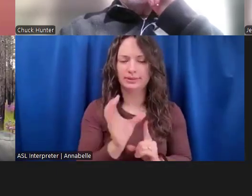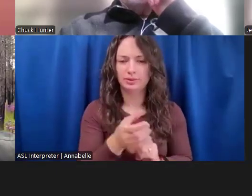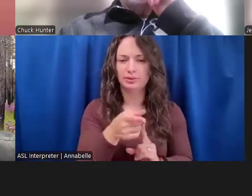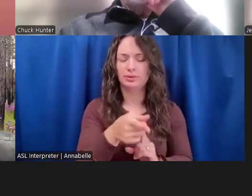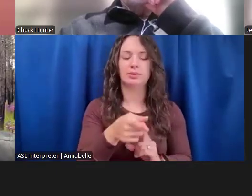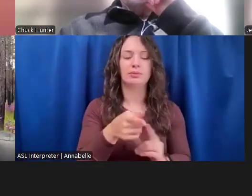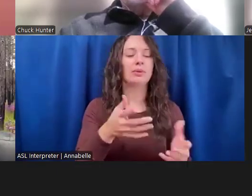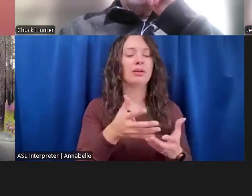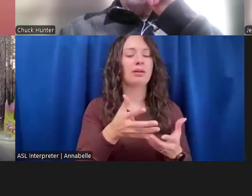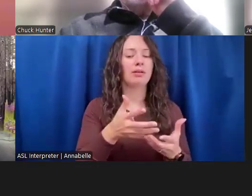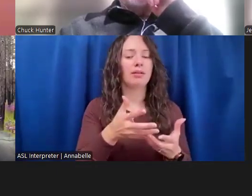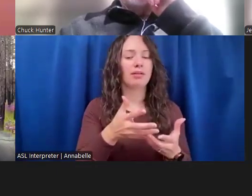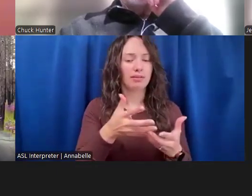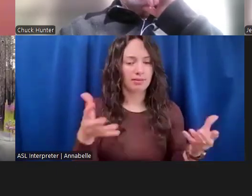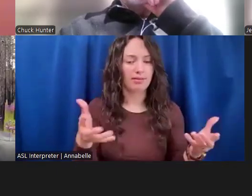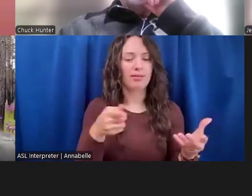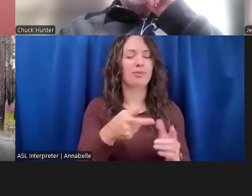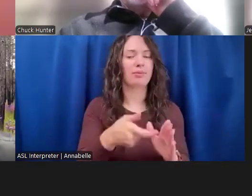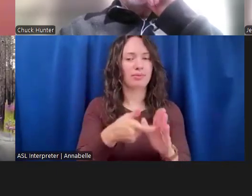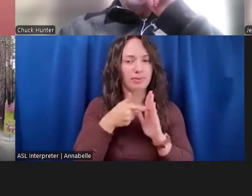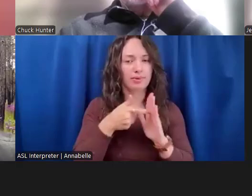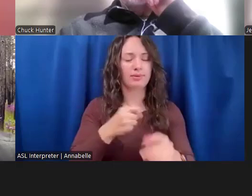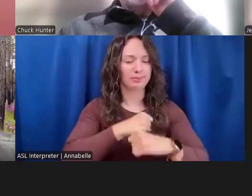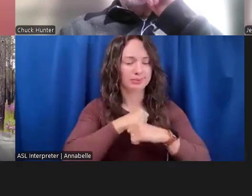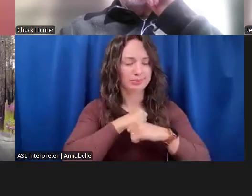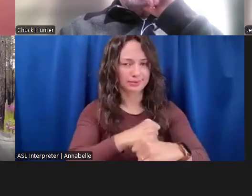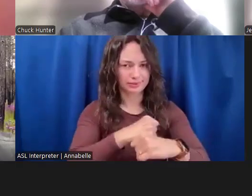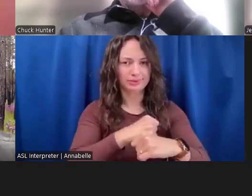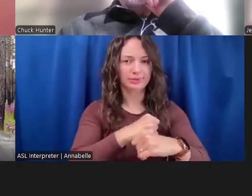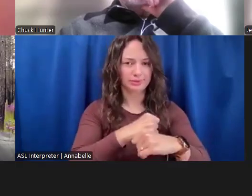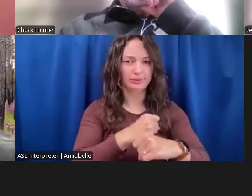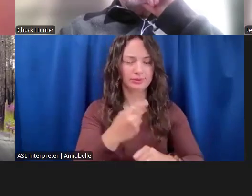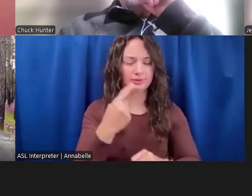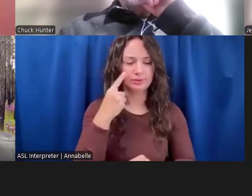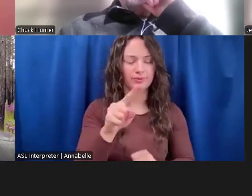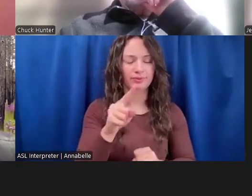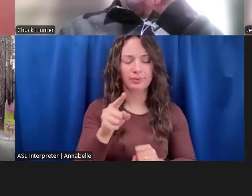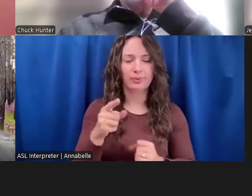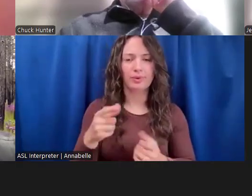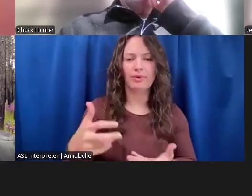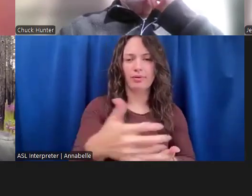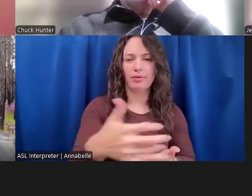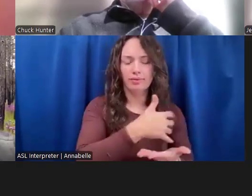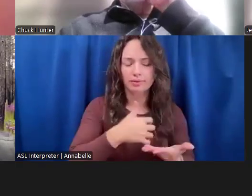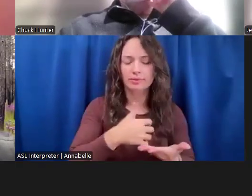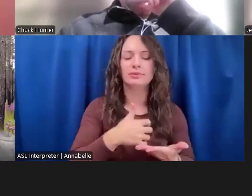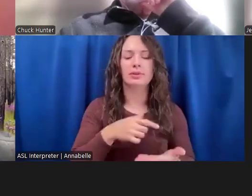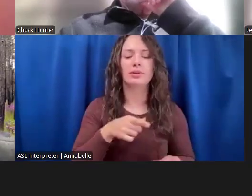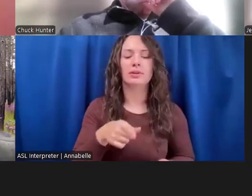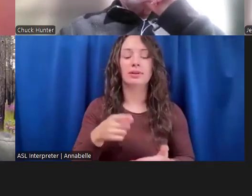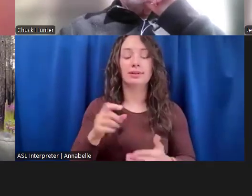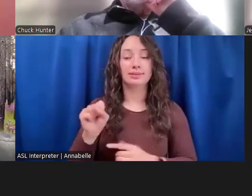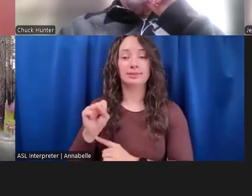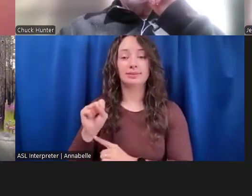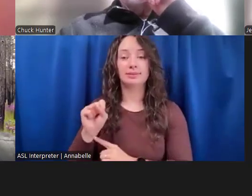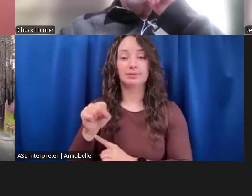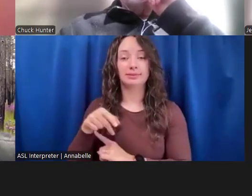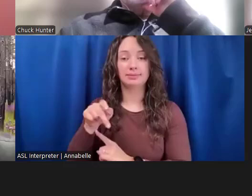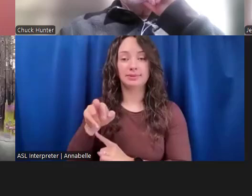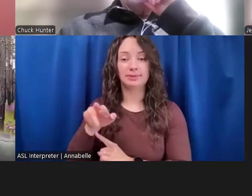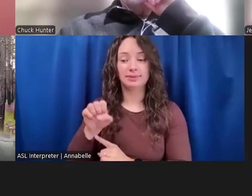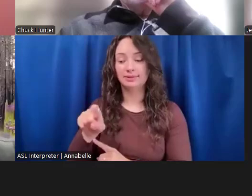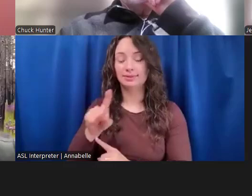is protecting regeneration during harvesting. Some of our species that we really get excited about and try to care for, like red